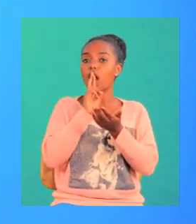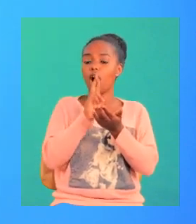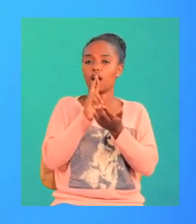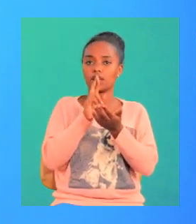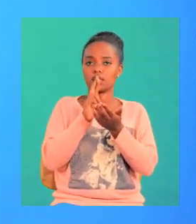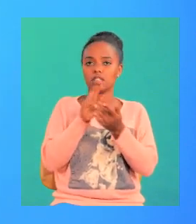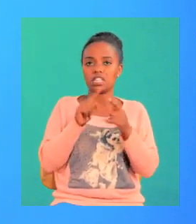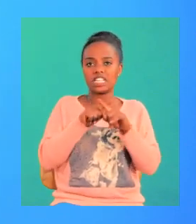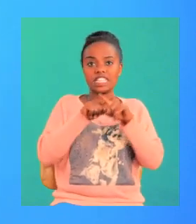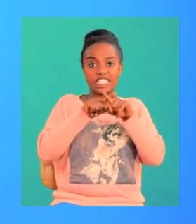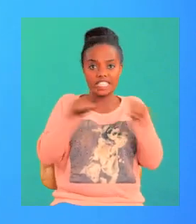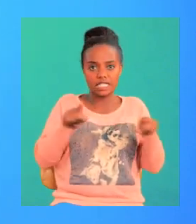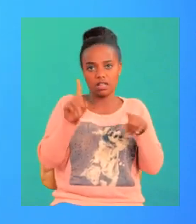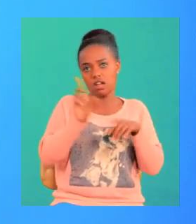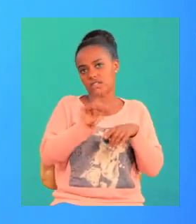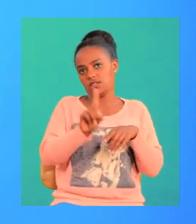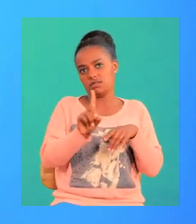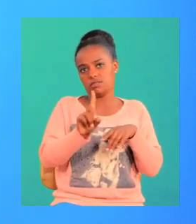distinct.